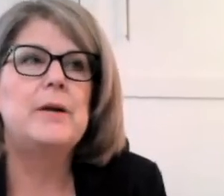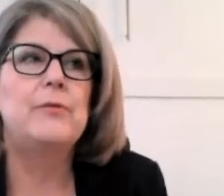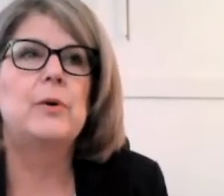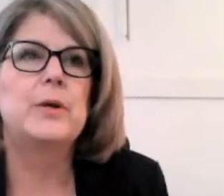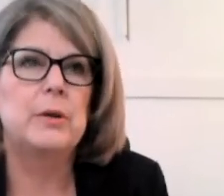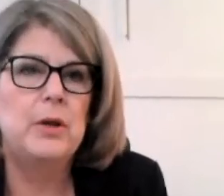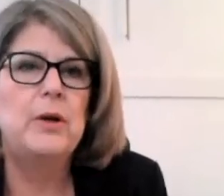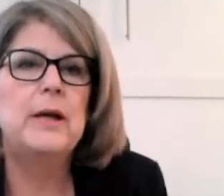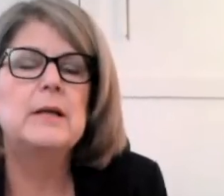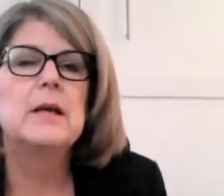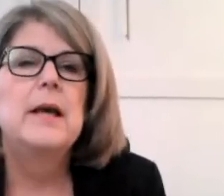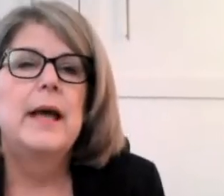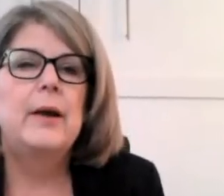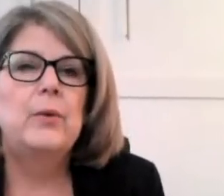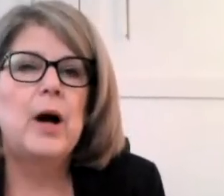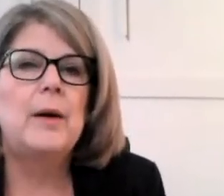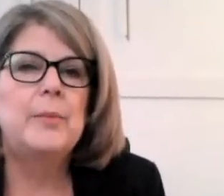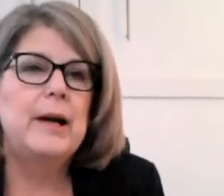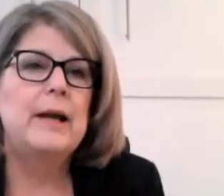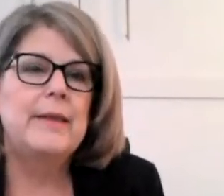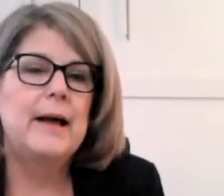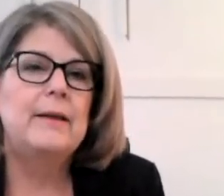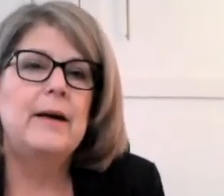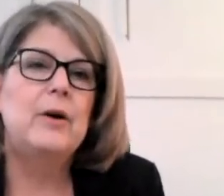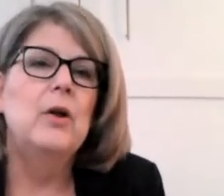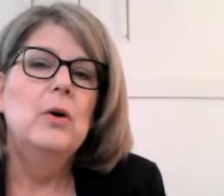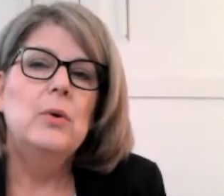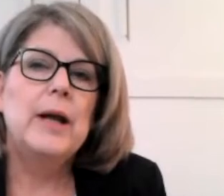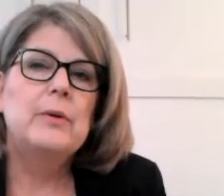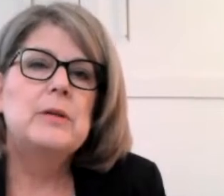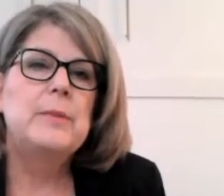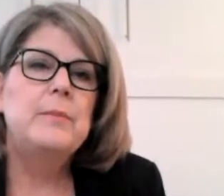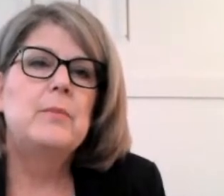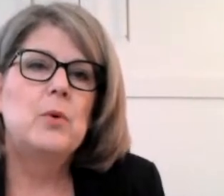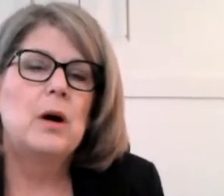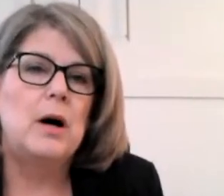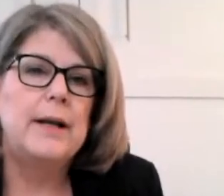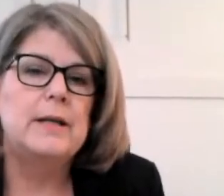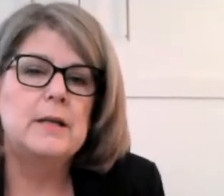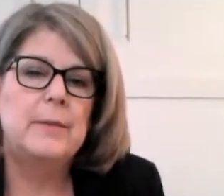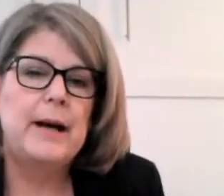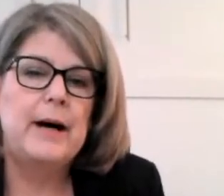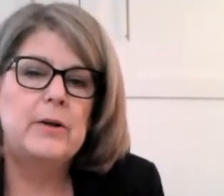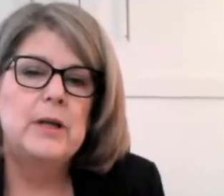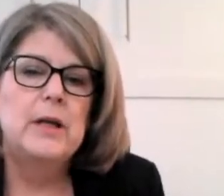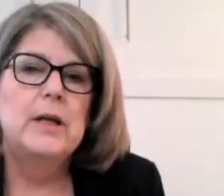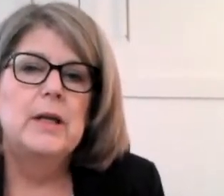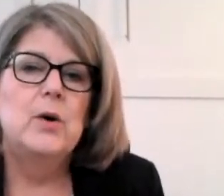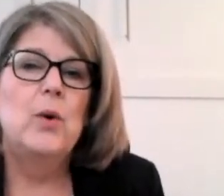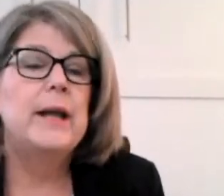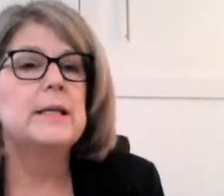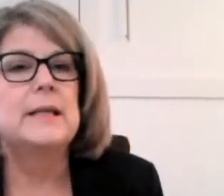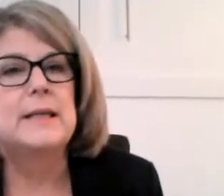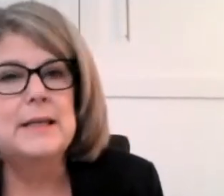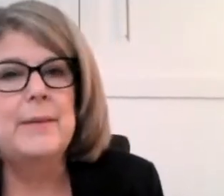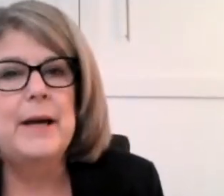trauma informed communities and we're operating at that level, we're able to be more honest about